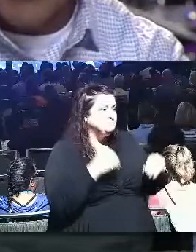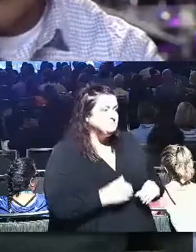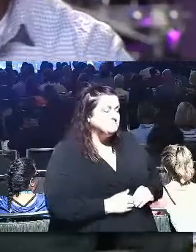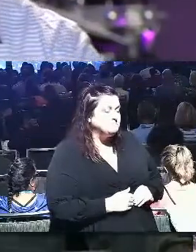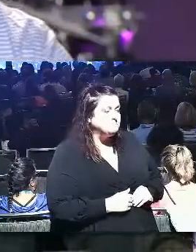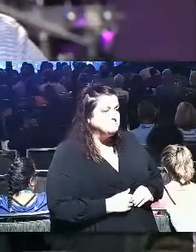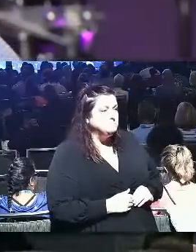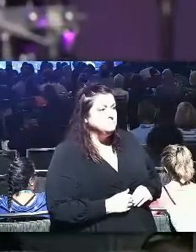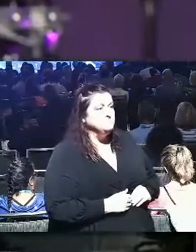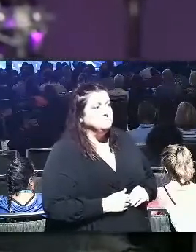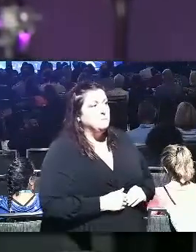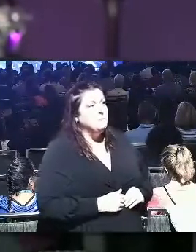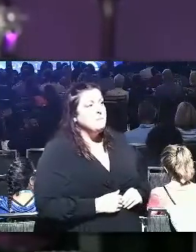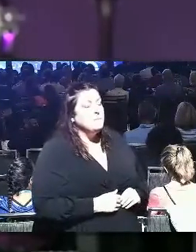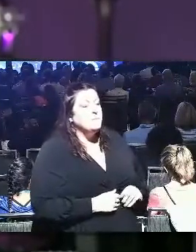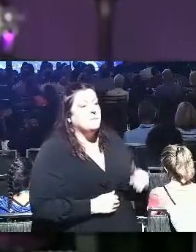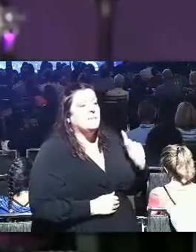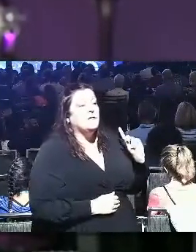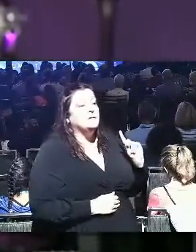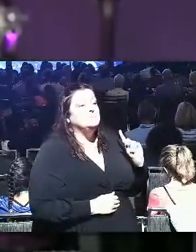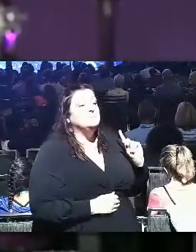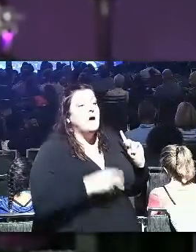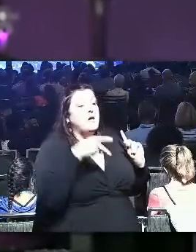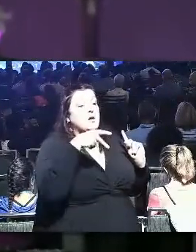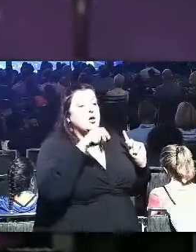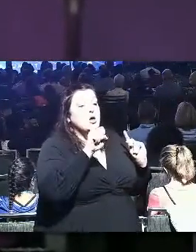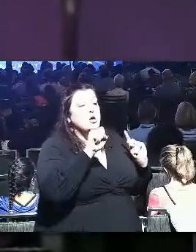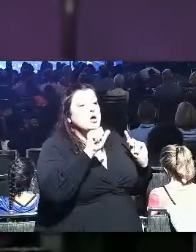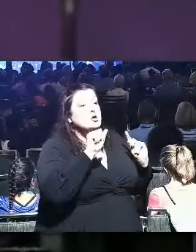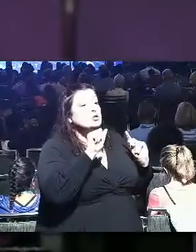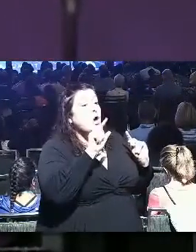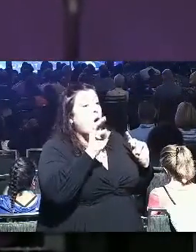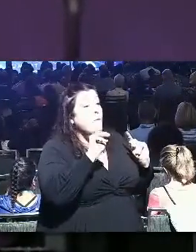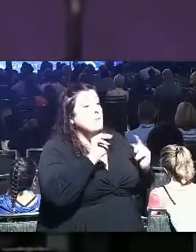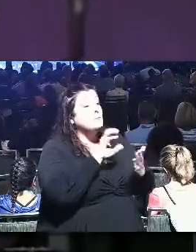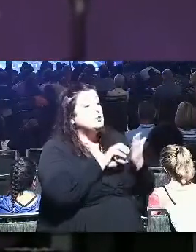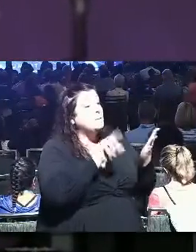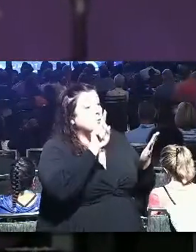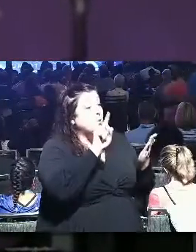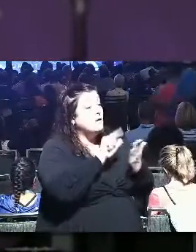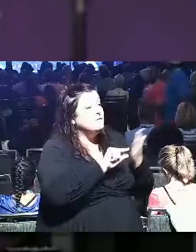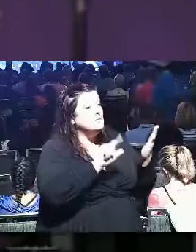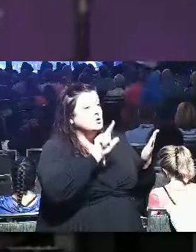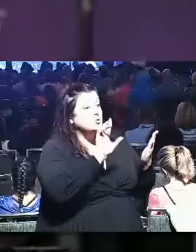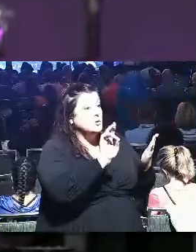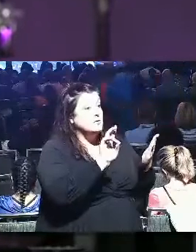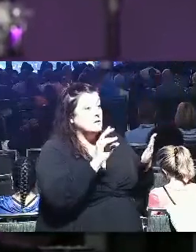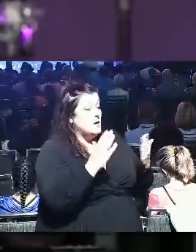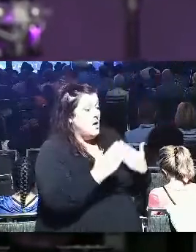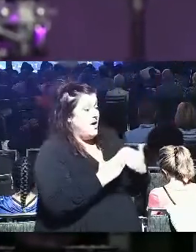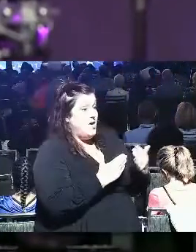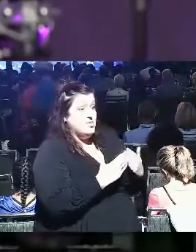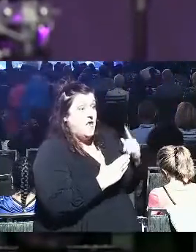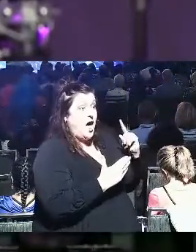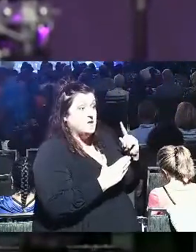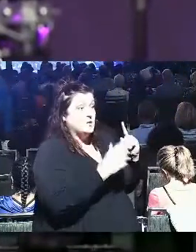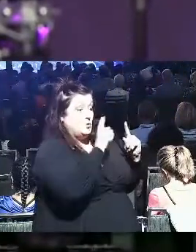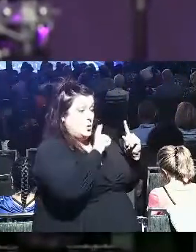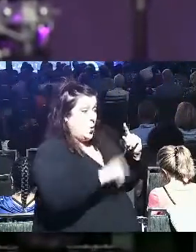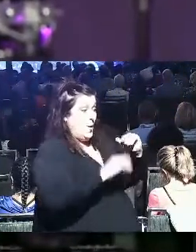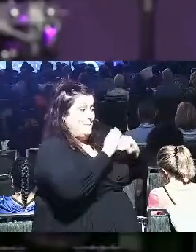about. You know, Psalm 127 says, unless the Lord builds the house, its laborers labor in